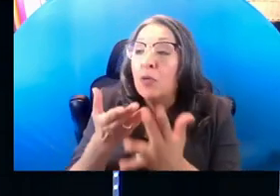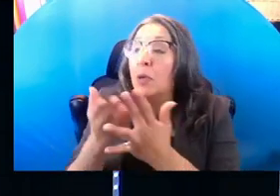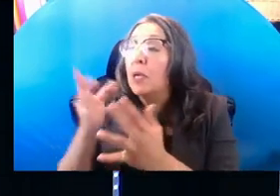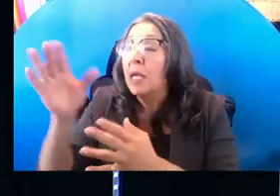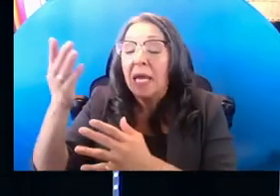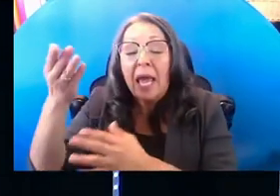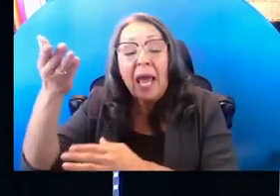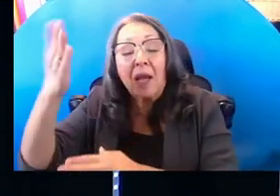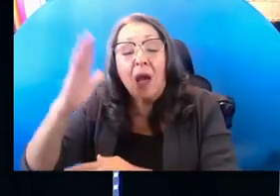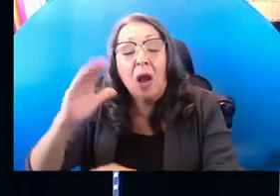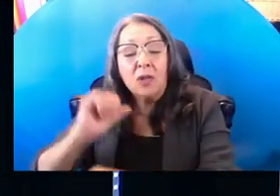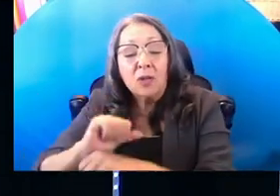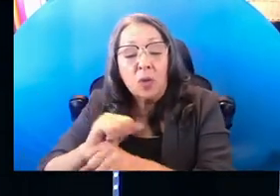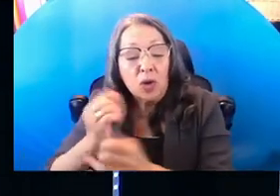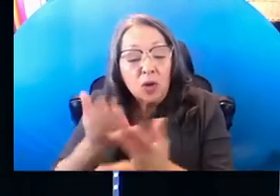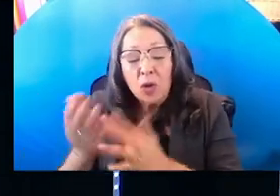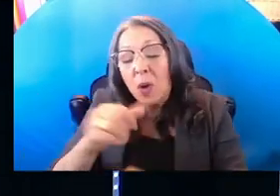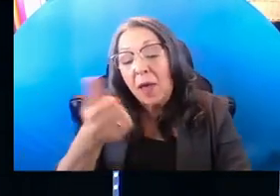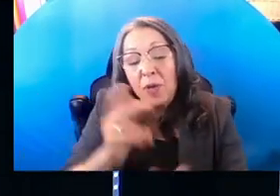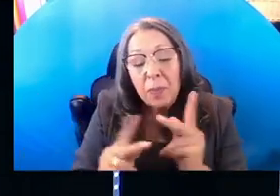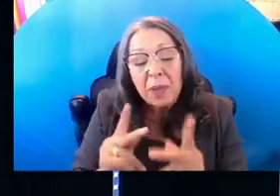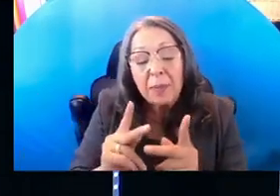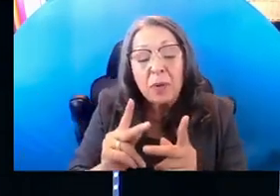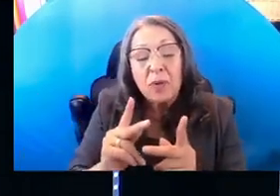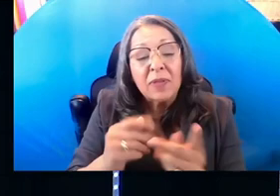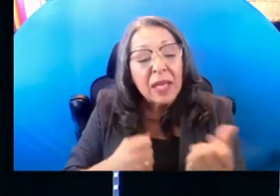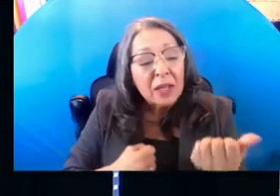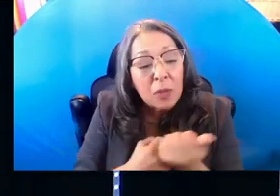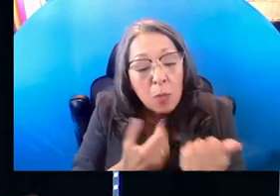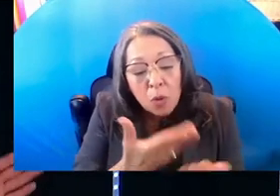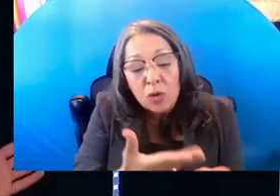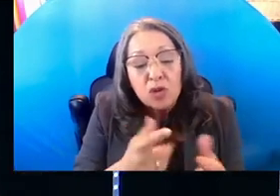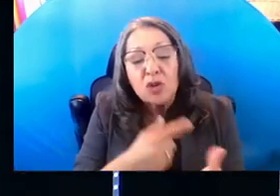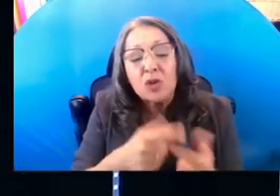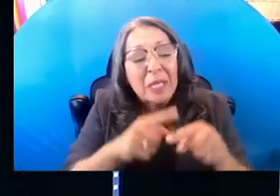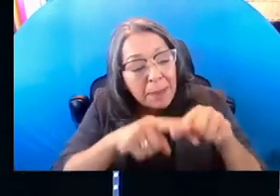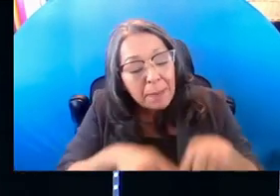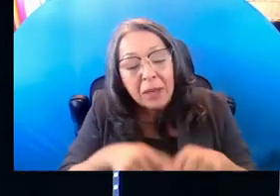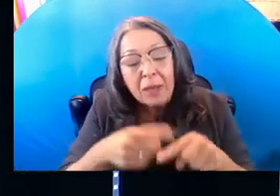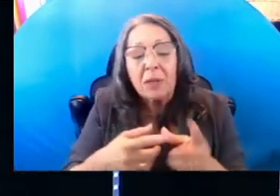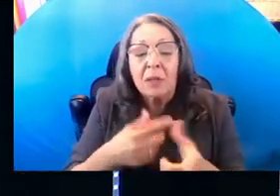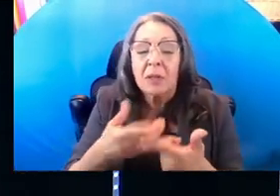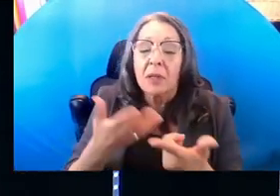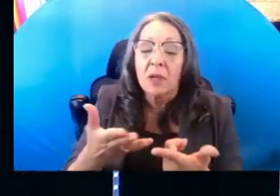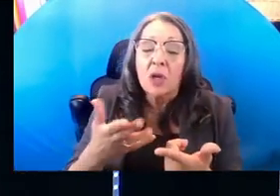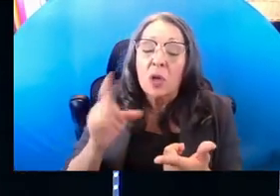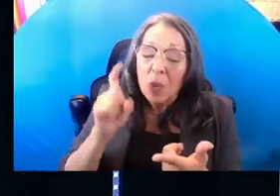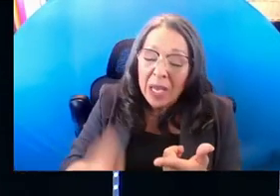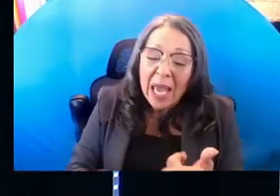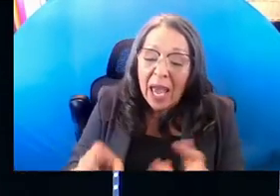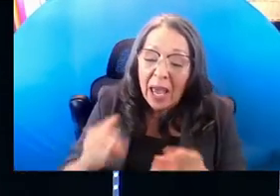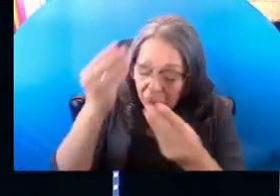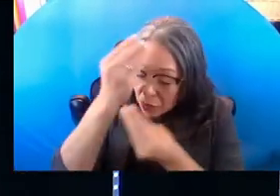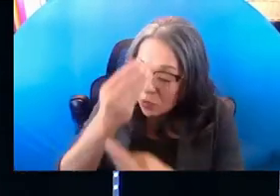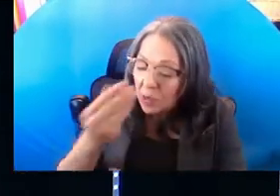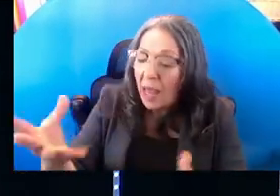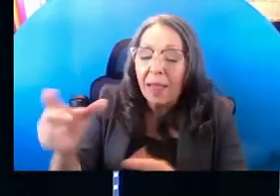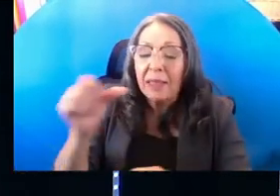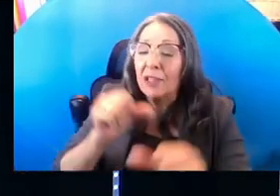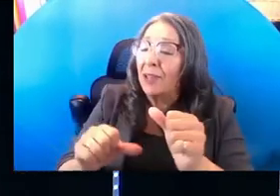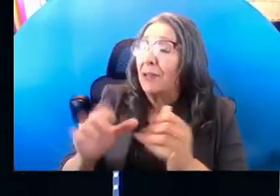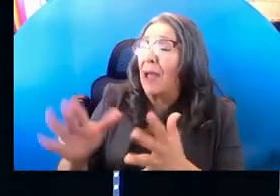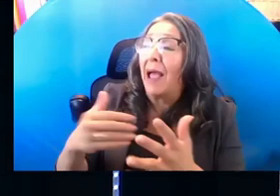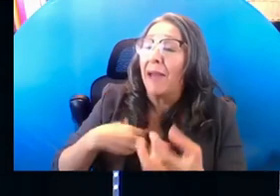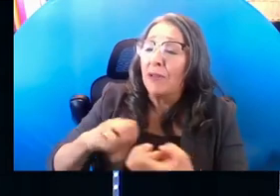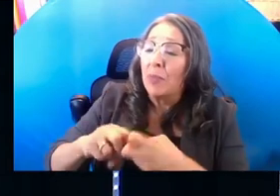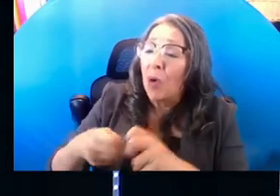right direction and hold you accountable and just be there for you. We have to be open about our trials with each other. We have to be real. Because when